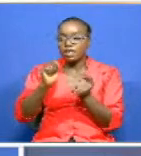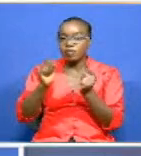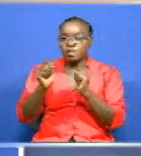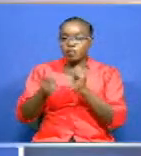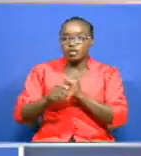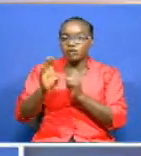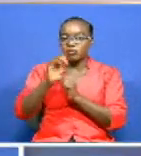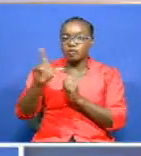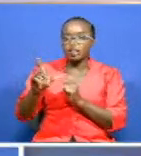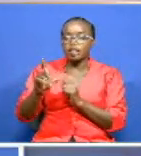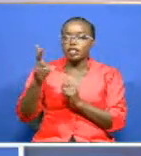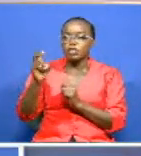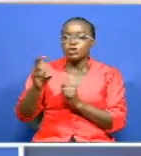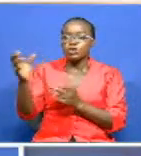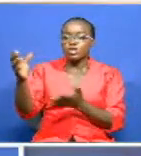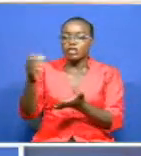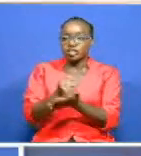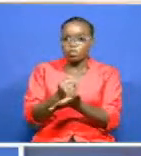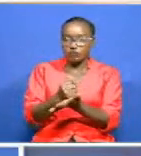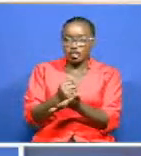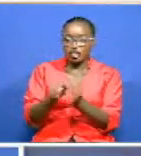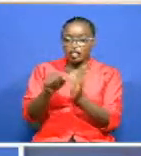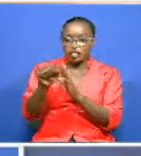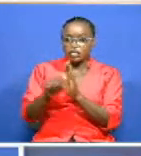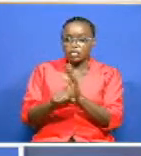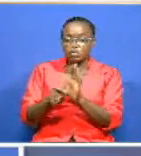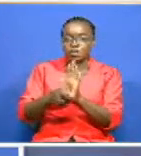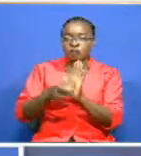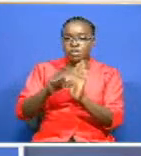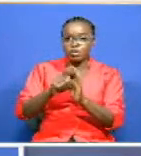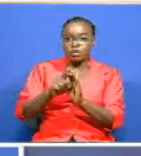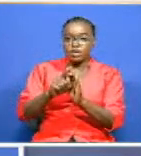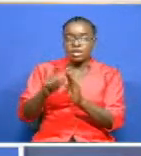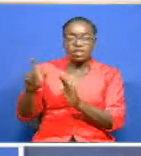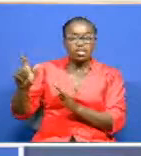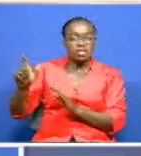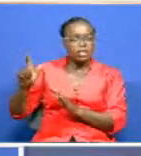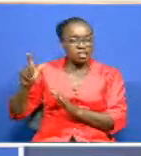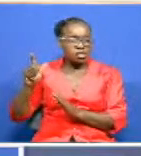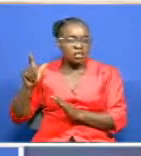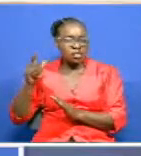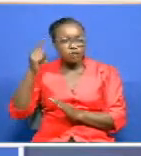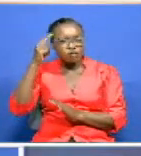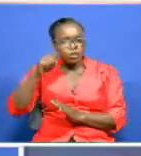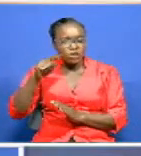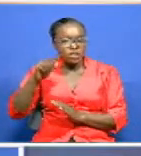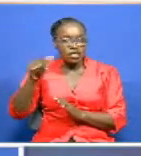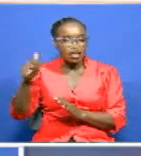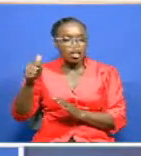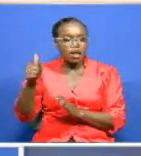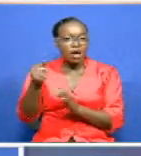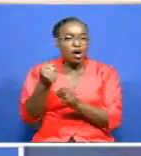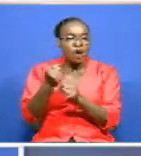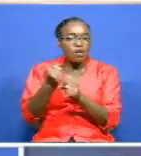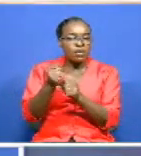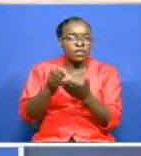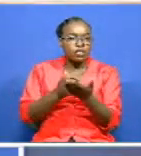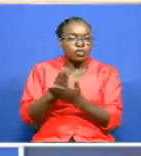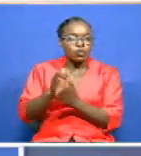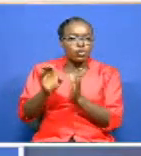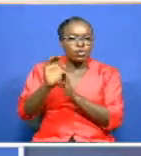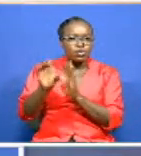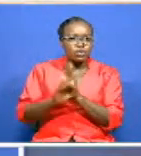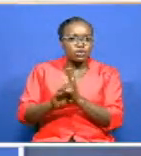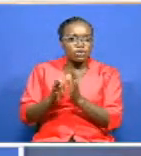2020 will be adopted, the state shall be required to take legislative, policy and other measures to ensure